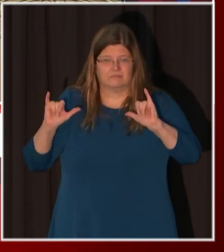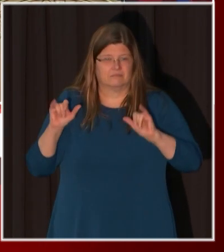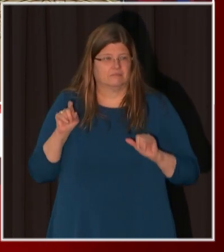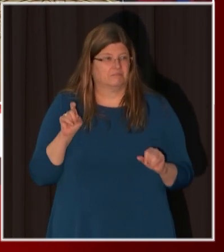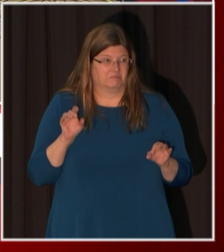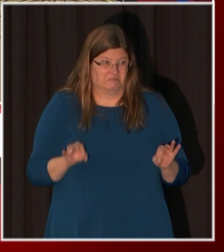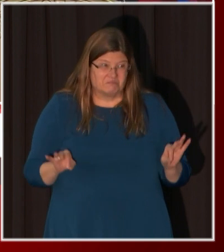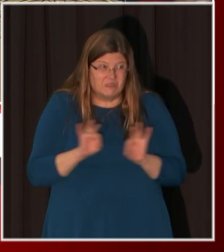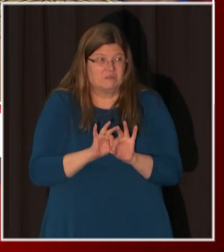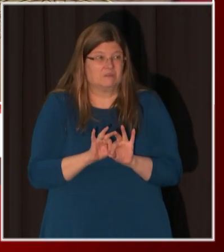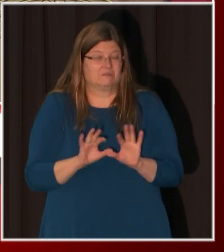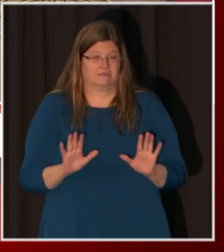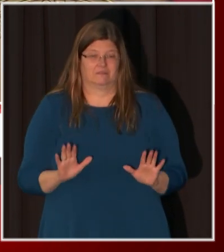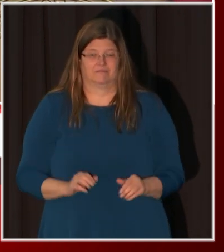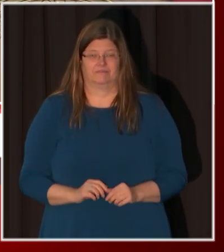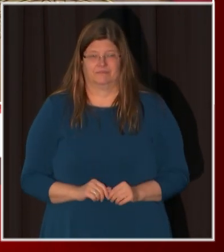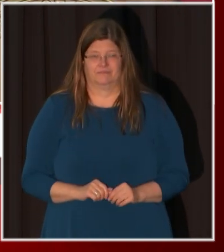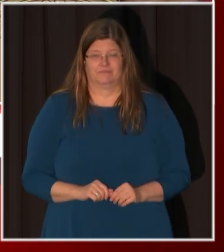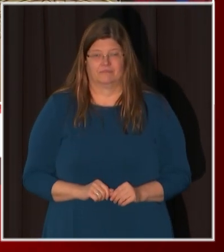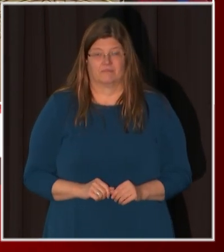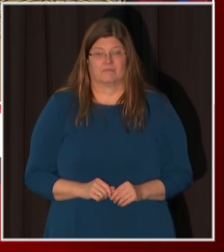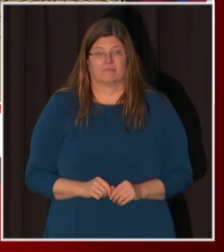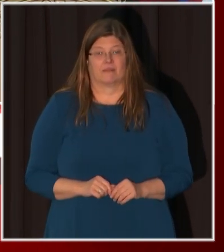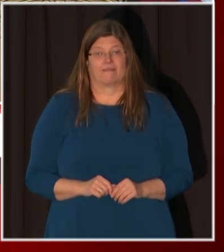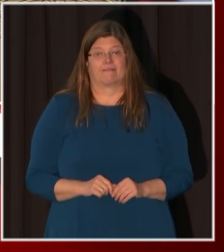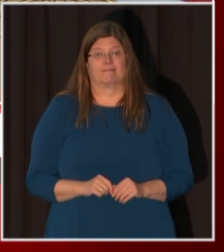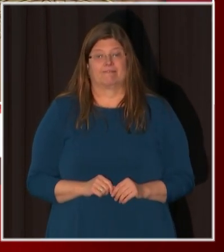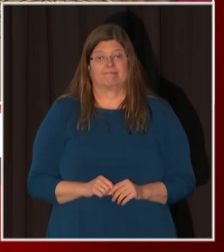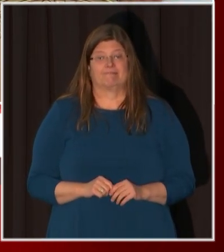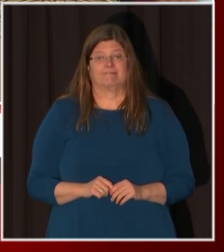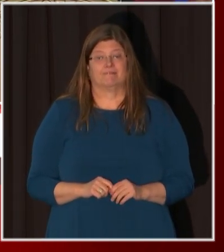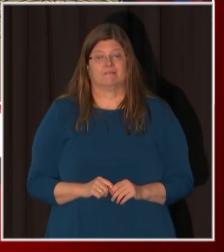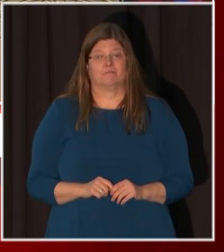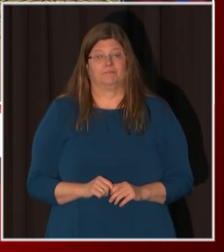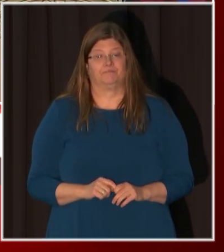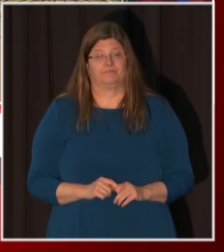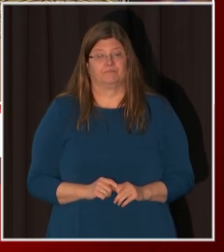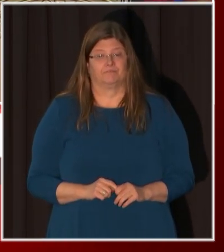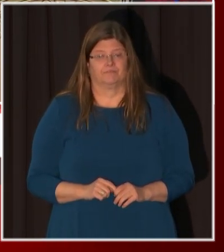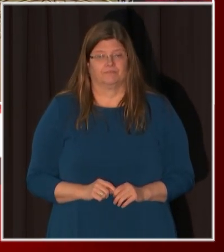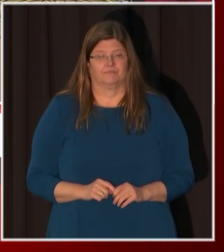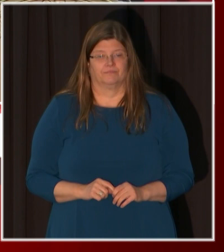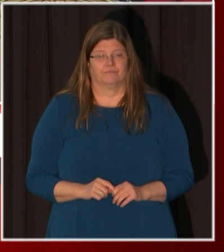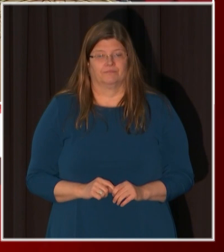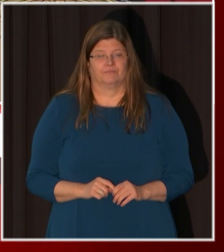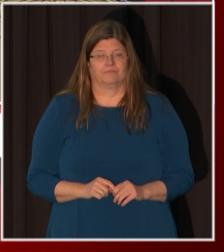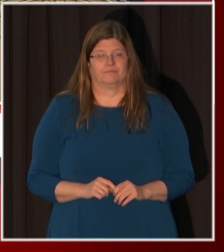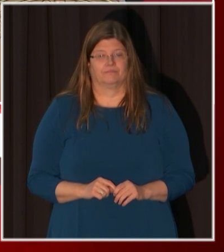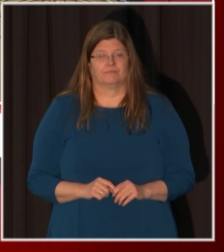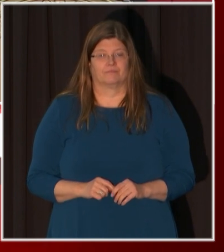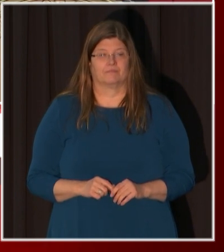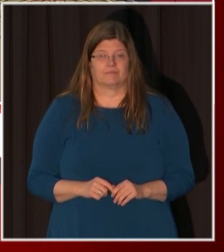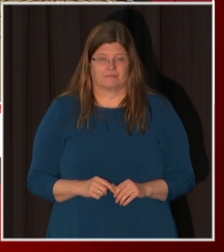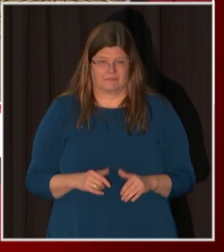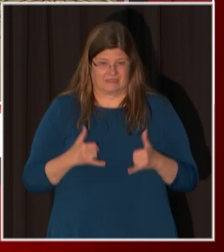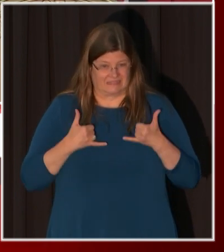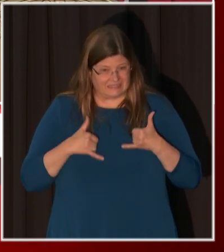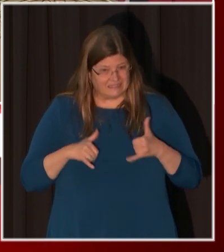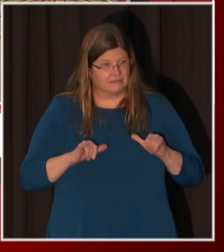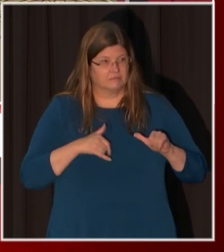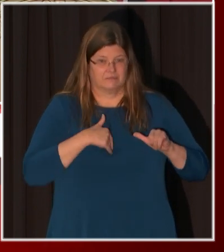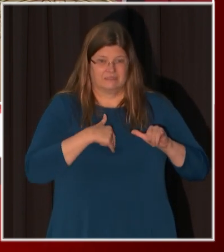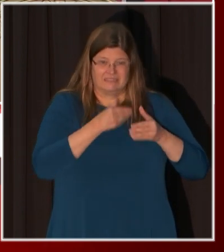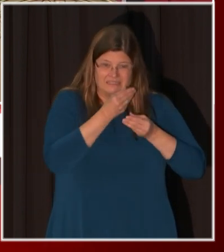We also continue to spread the word about how important it is for